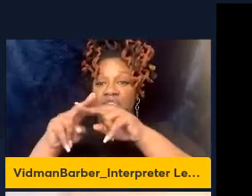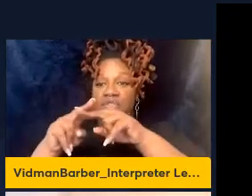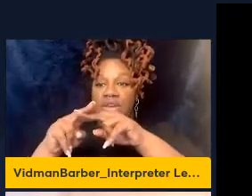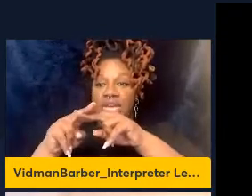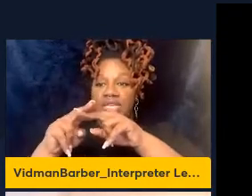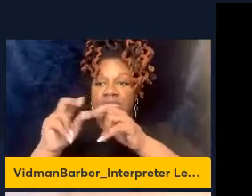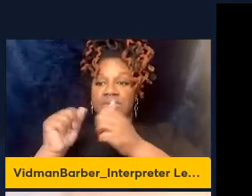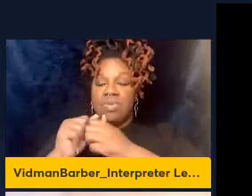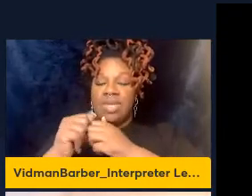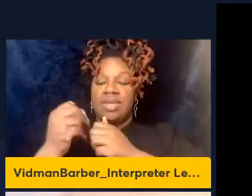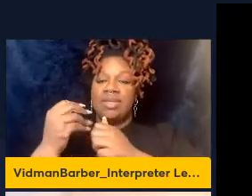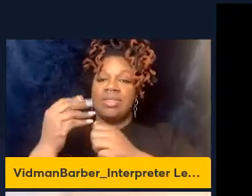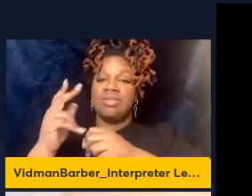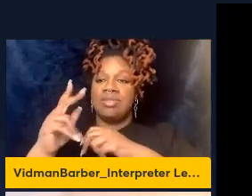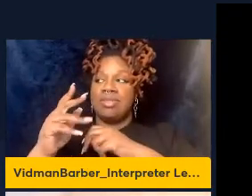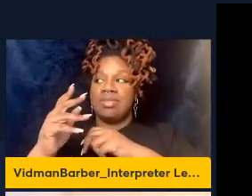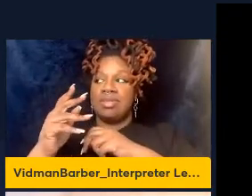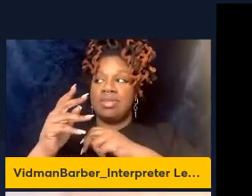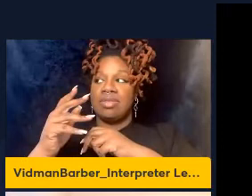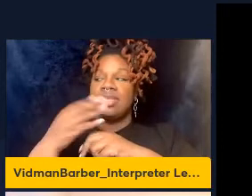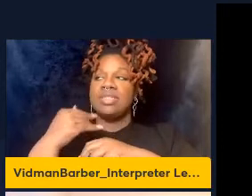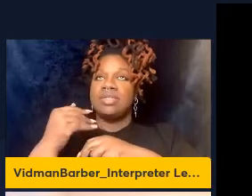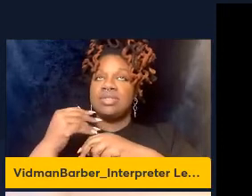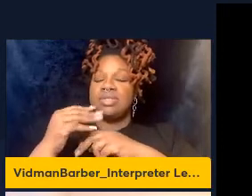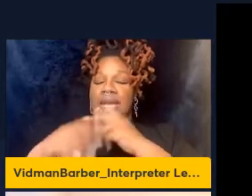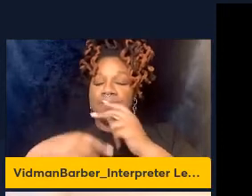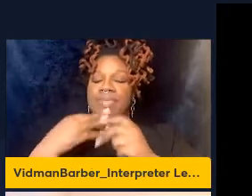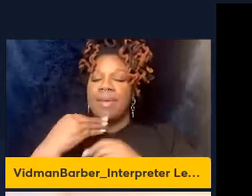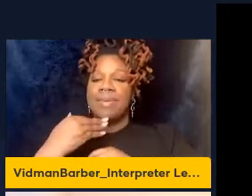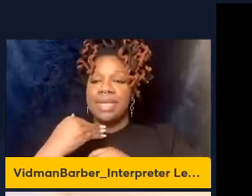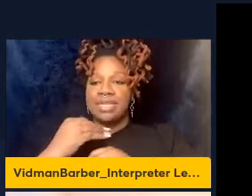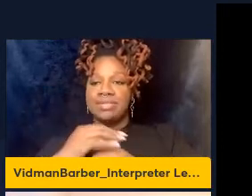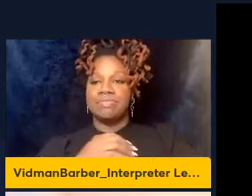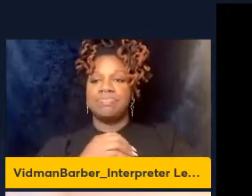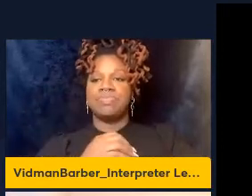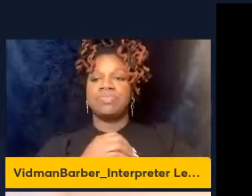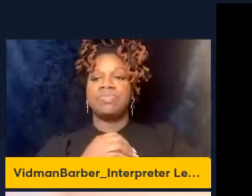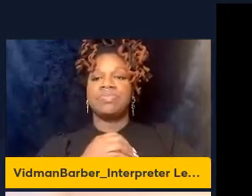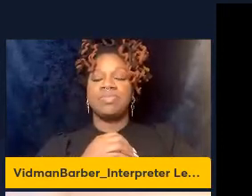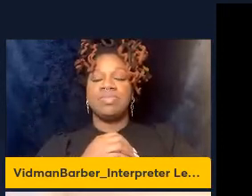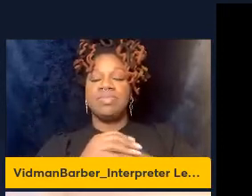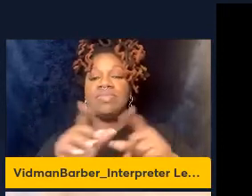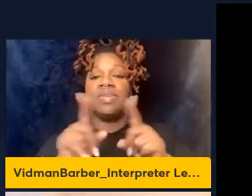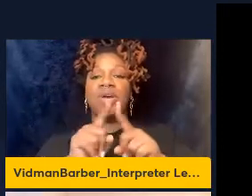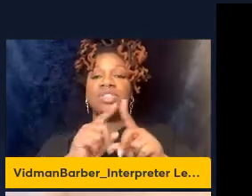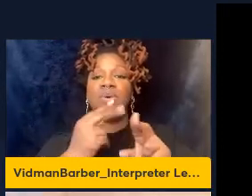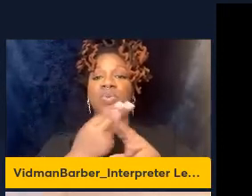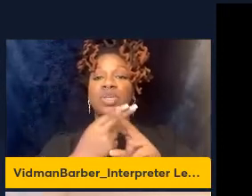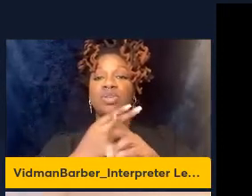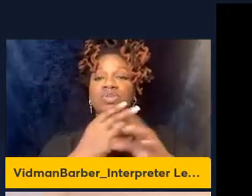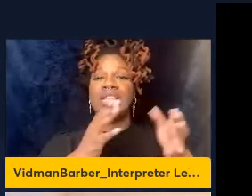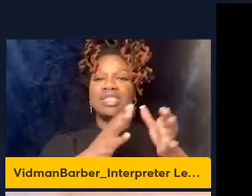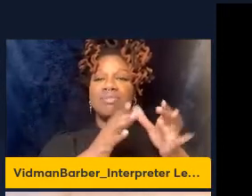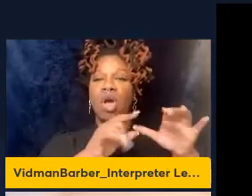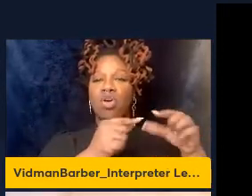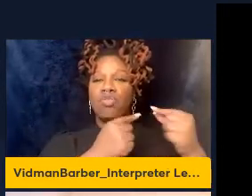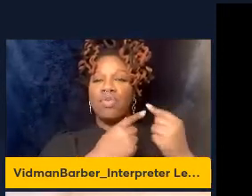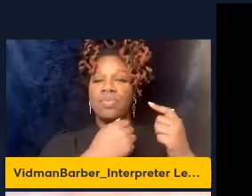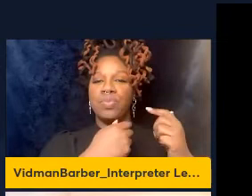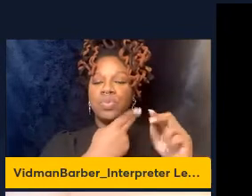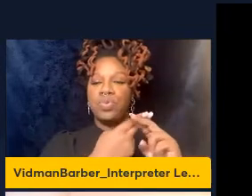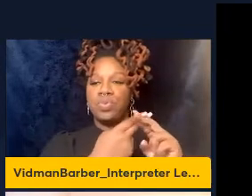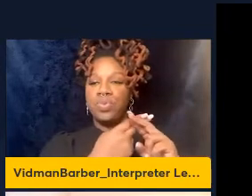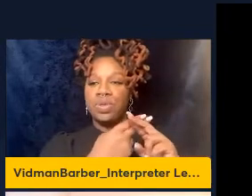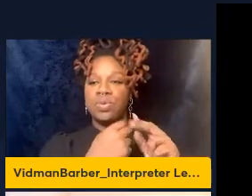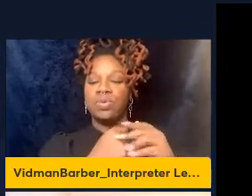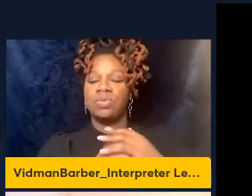type 2 diabetes as opposed to healthy. So we're also interested at taking the small cohort that we had as a pilot and looking at our IgM antibodies. Those aren't yet class switched, which